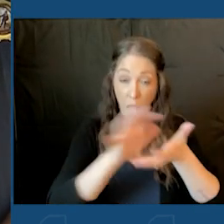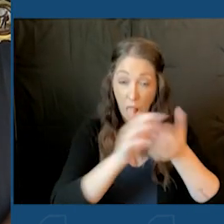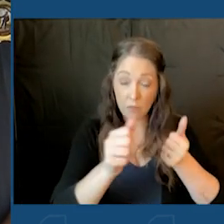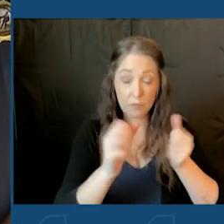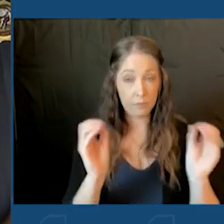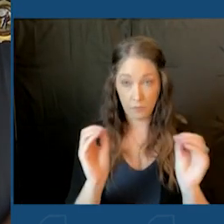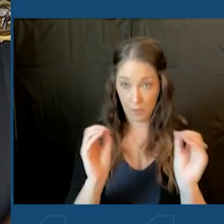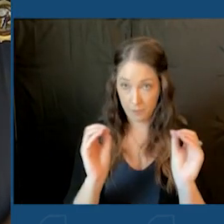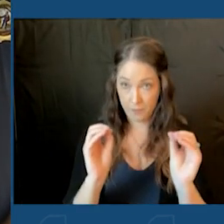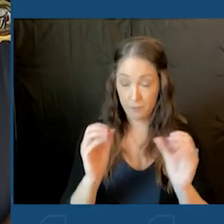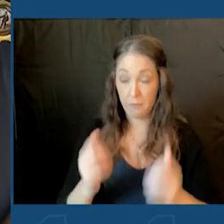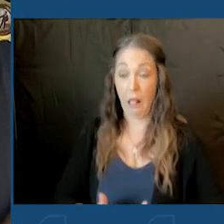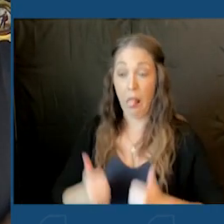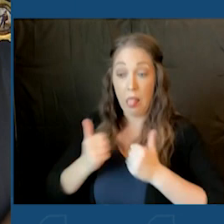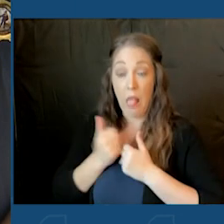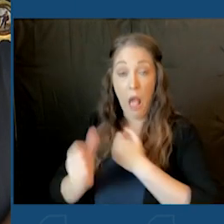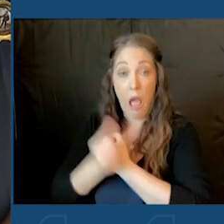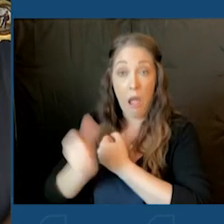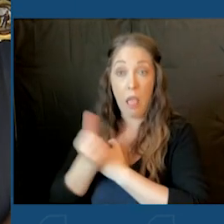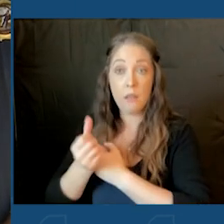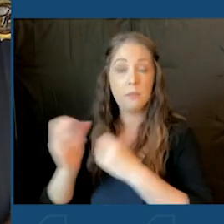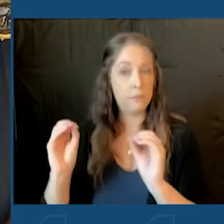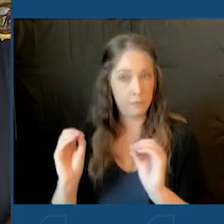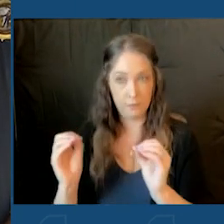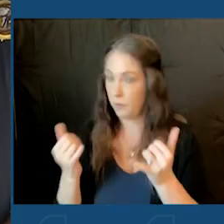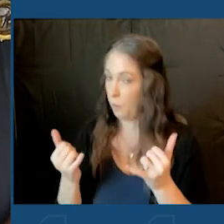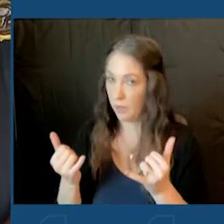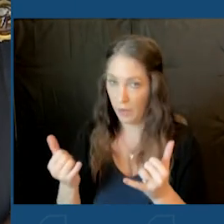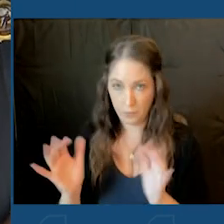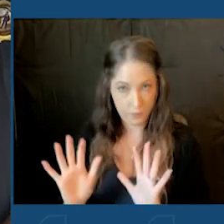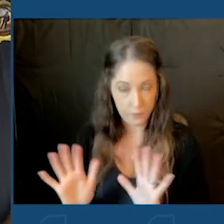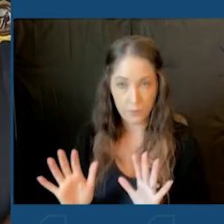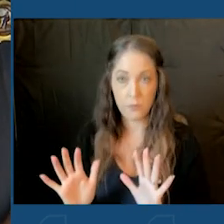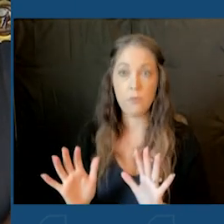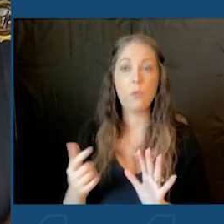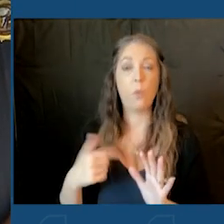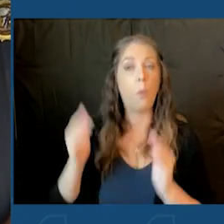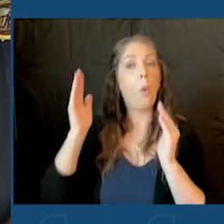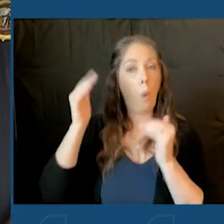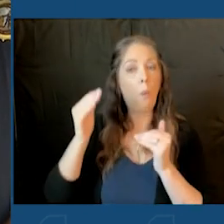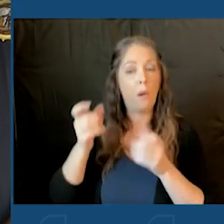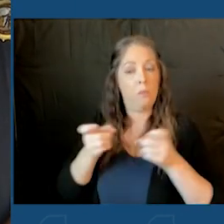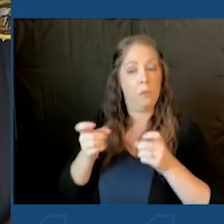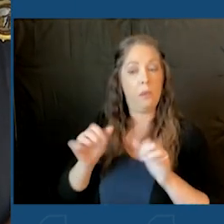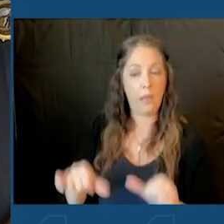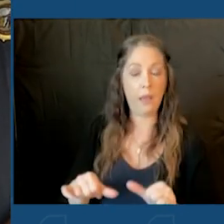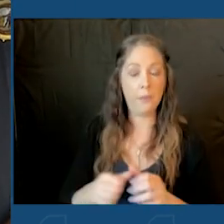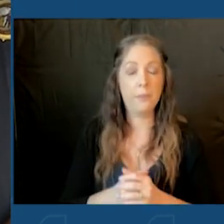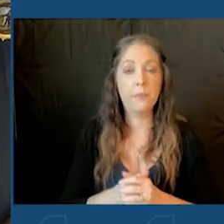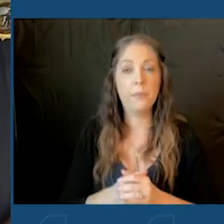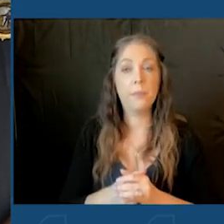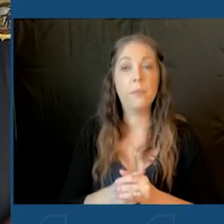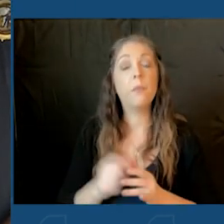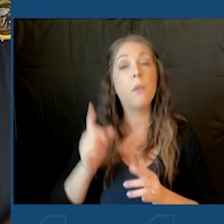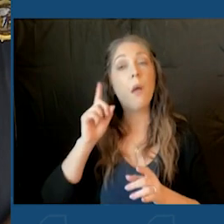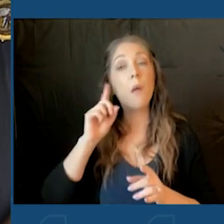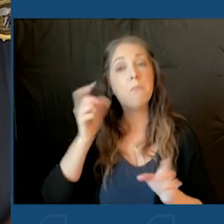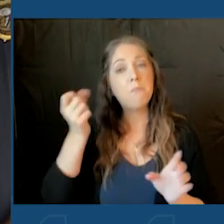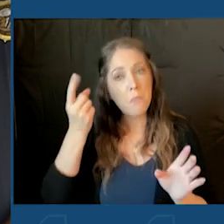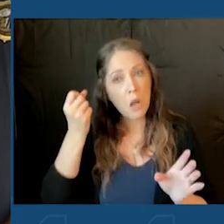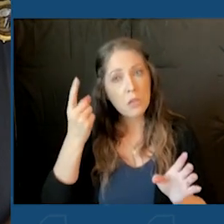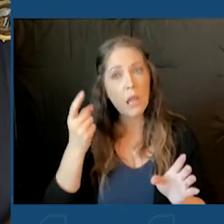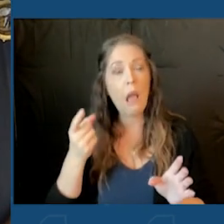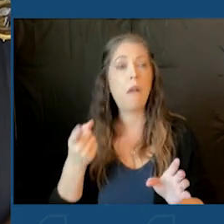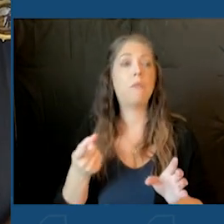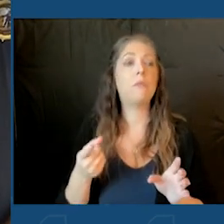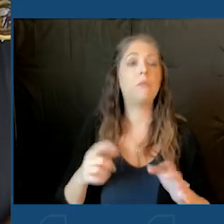this time. We are pretty certain that we'll be able to contain it so that does not occur. But these are anxious times if you're living down in a place like Gallenville or the